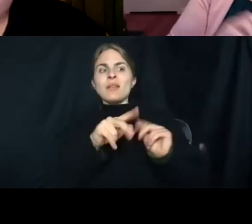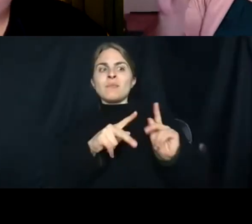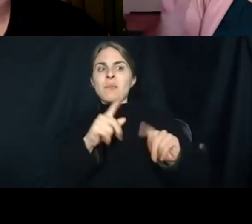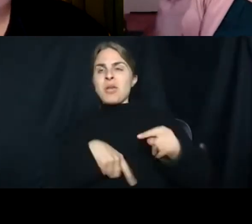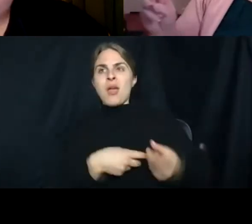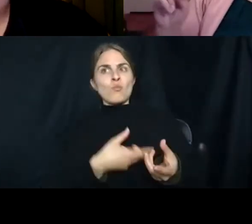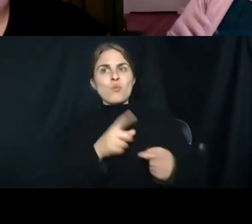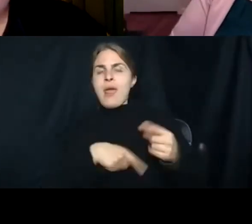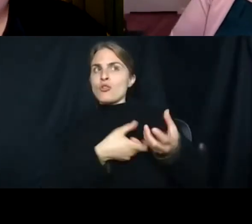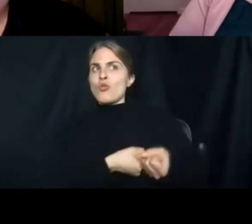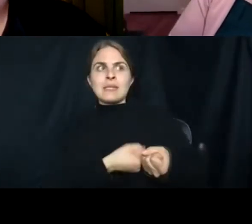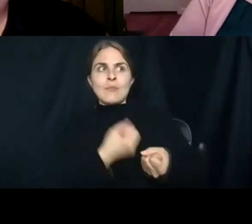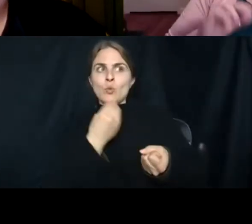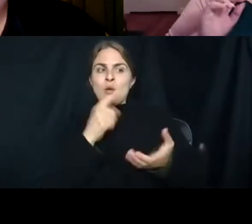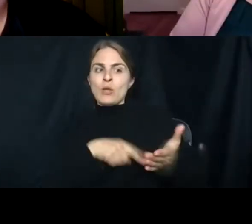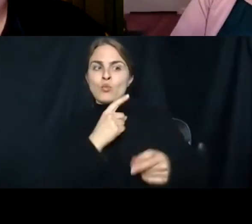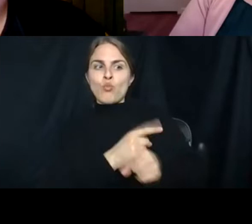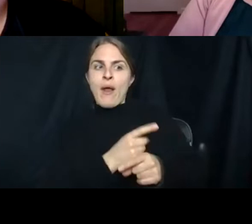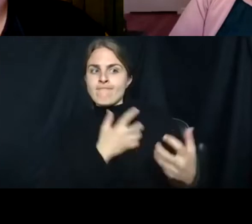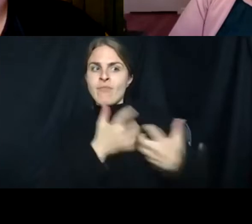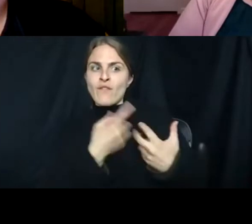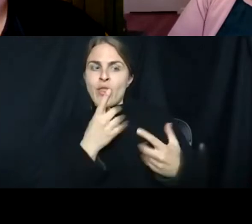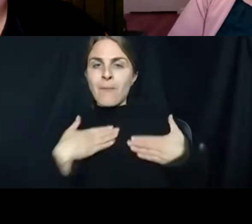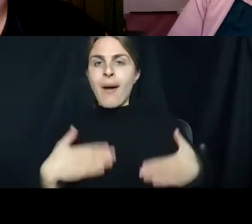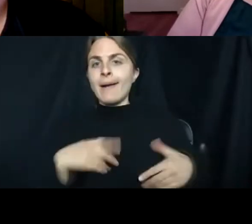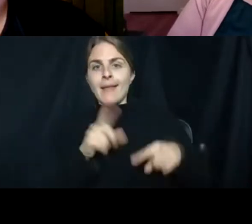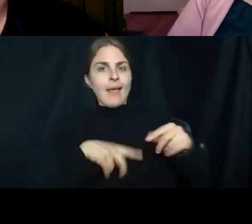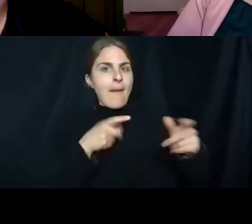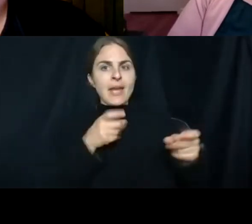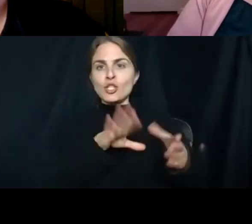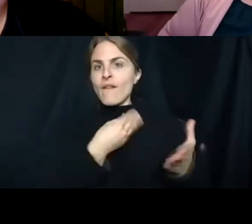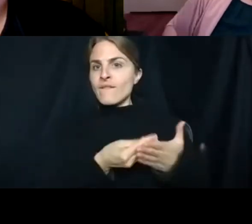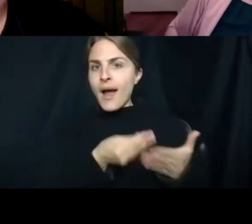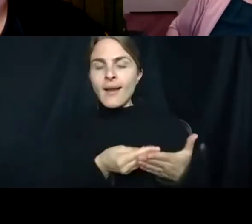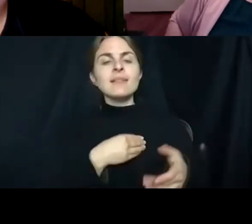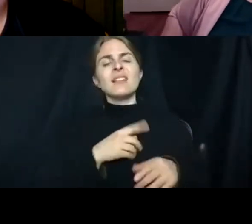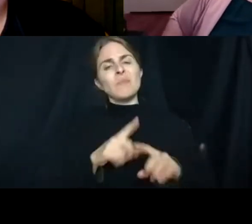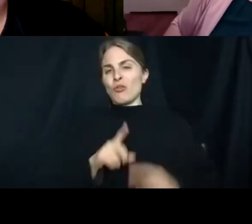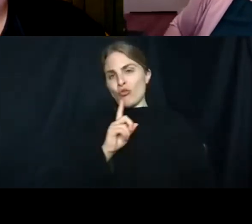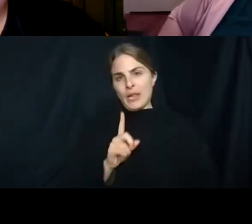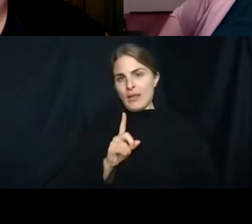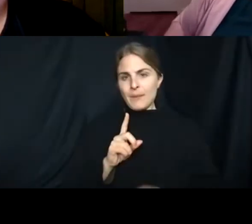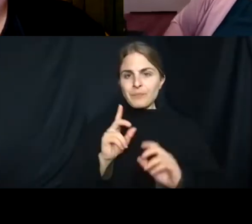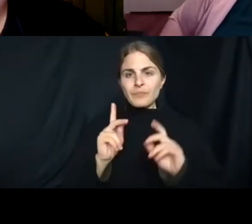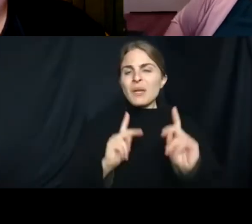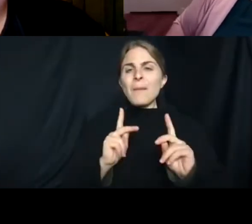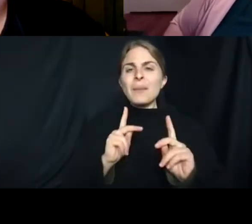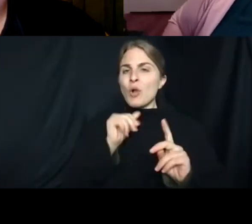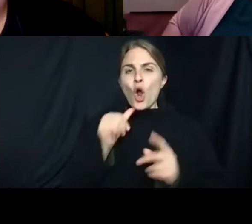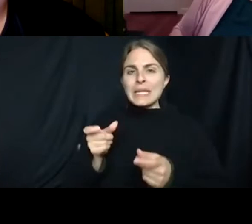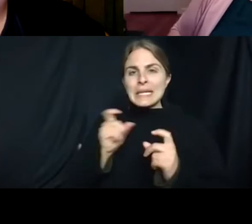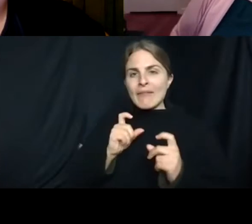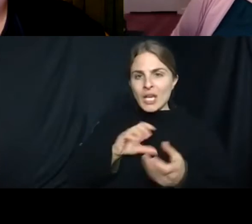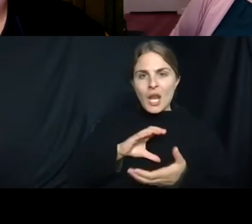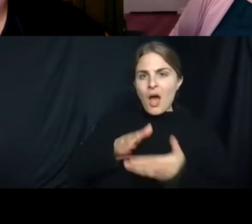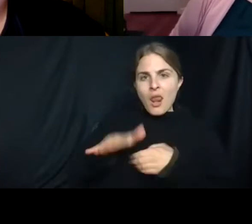eat what's right for them, or they can't be trusted to manage their own finances, when in reality, folks are both not given enough money